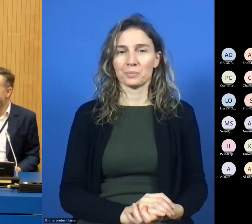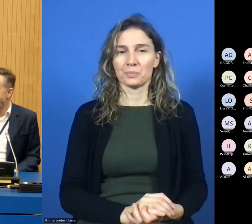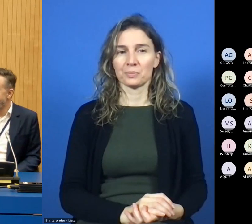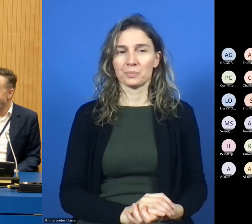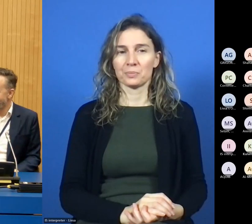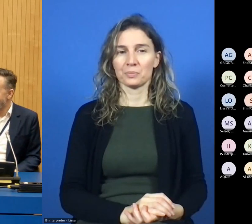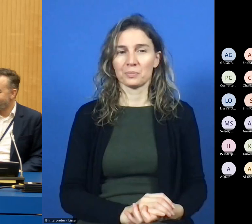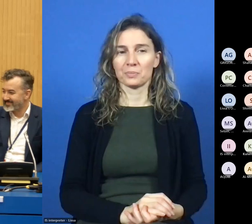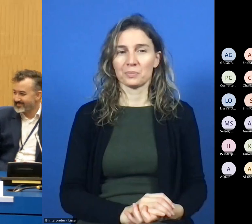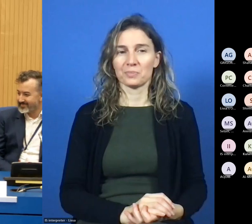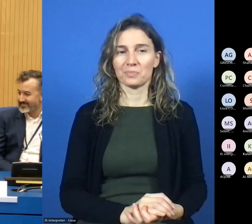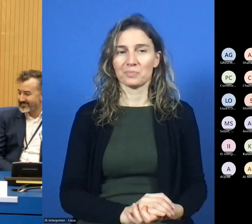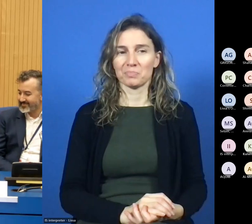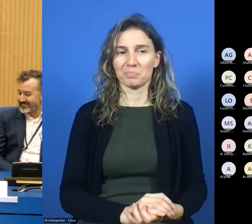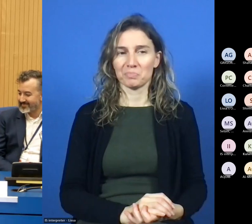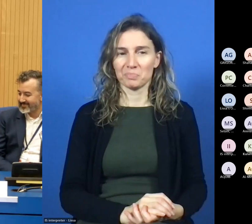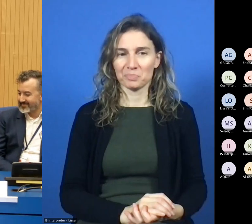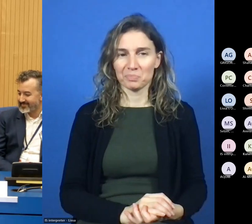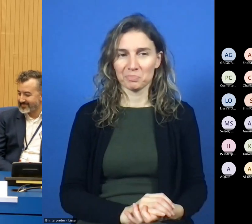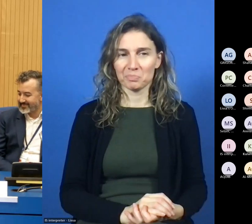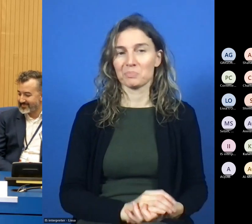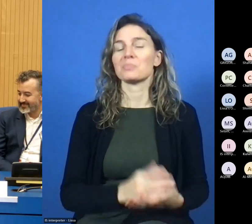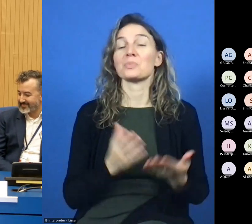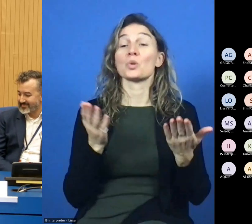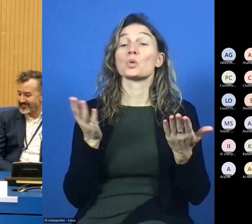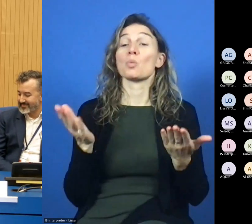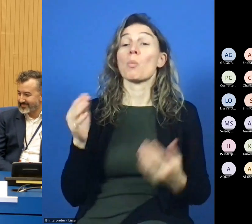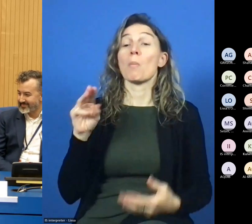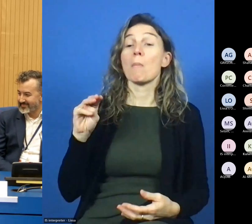I think that Marvella here saying that